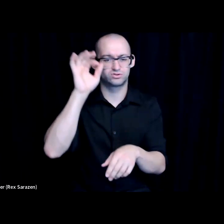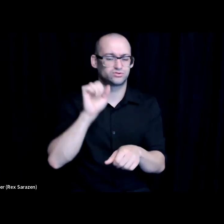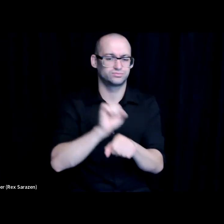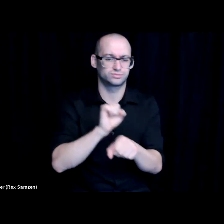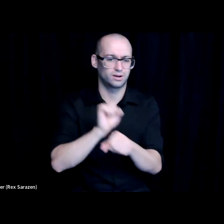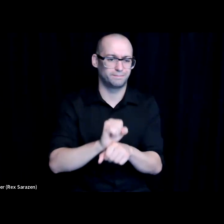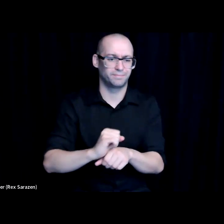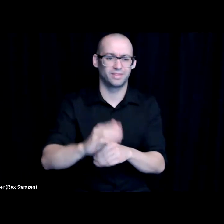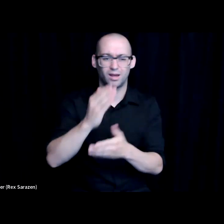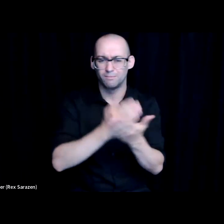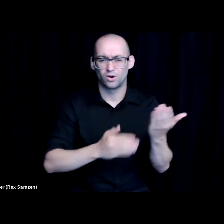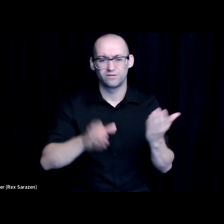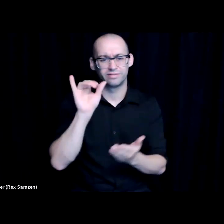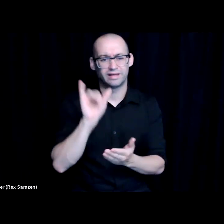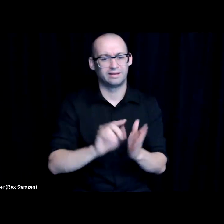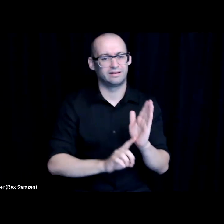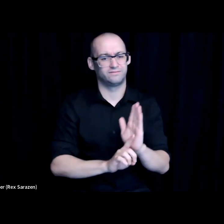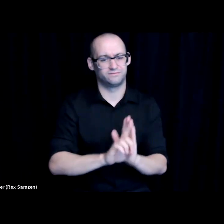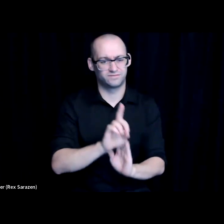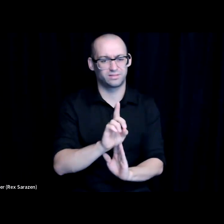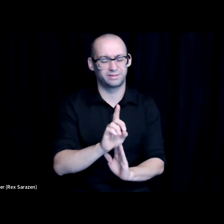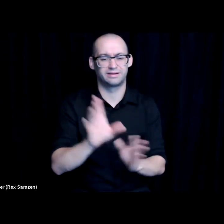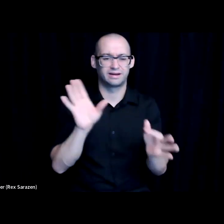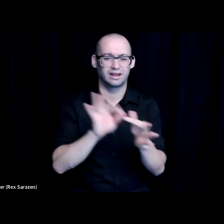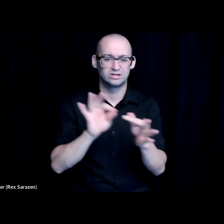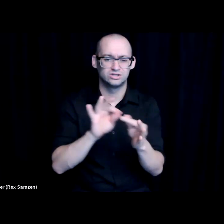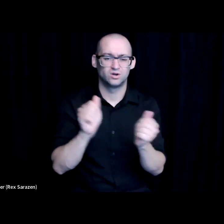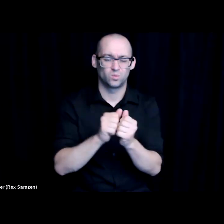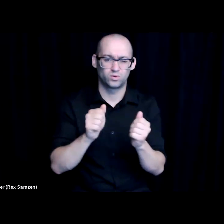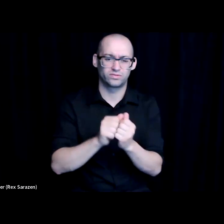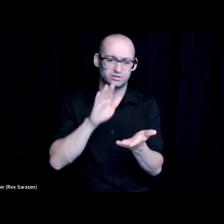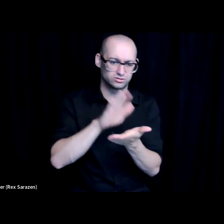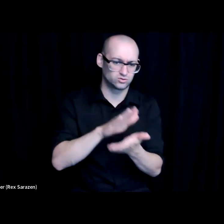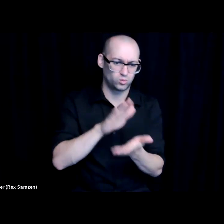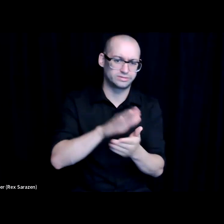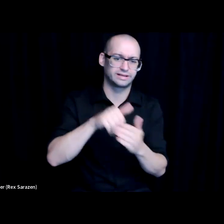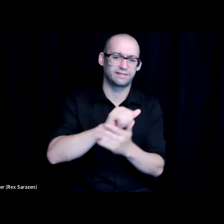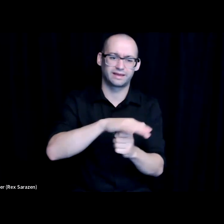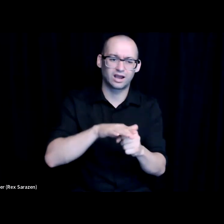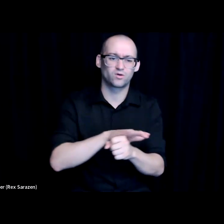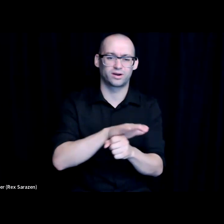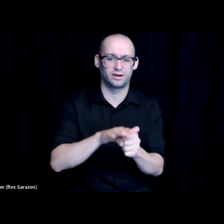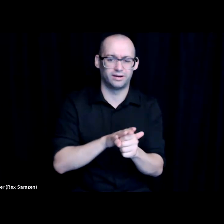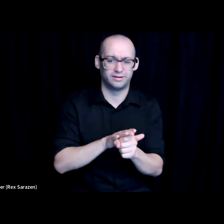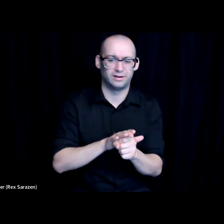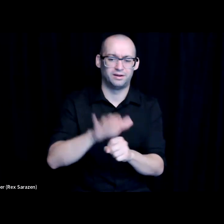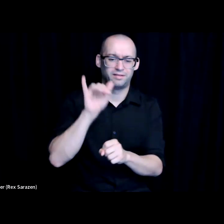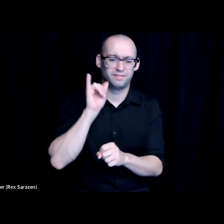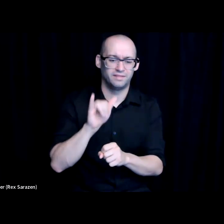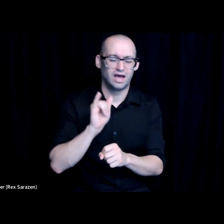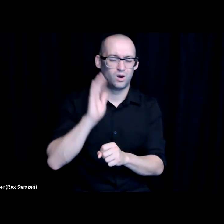so part of that is developing a connection with the schools in the region. And that would